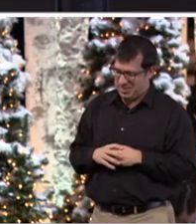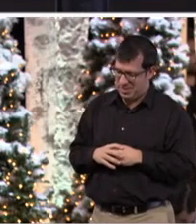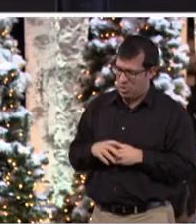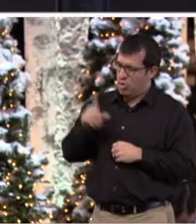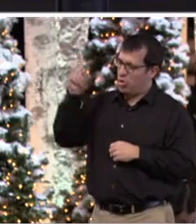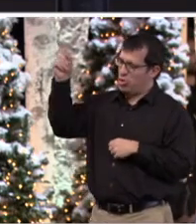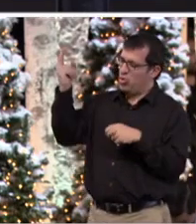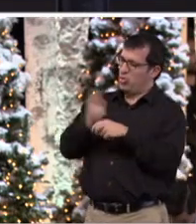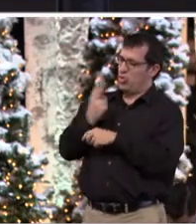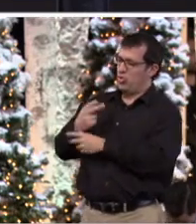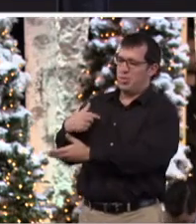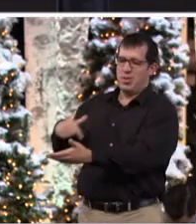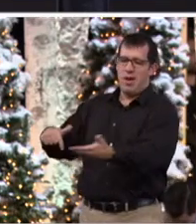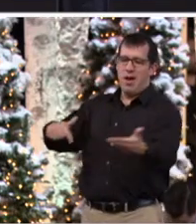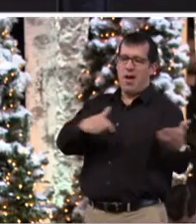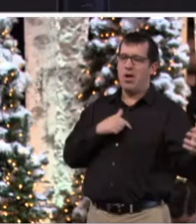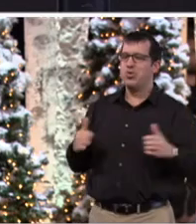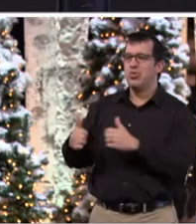Use us together